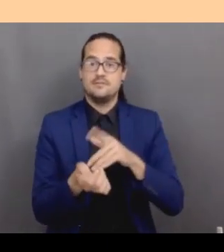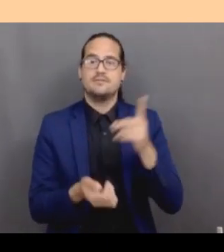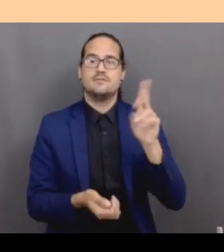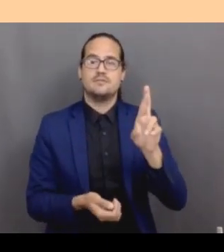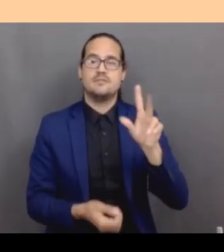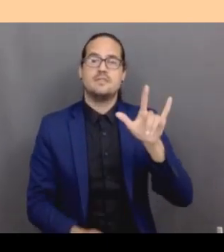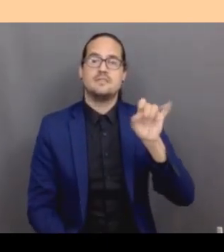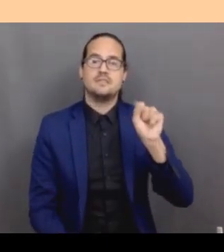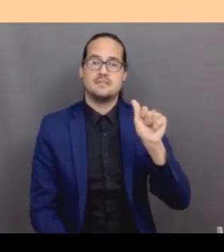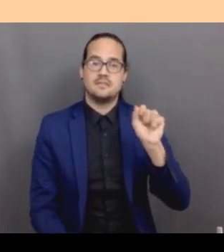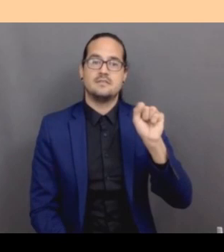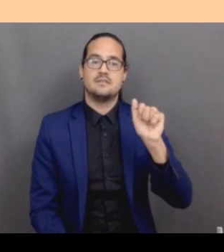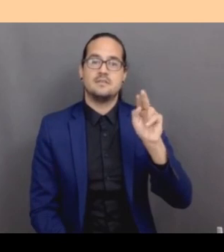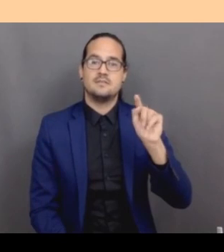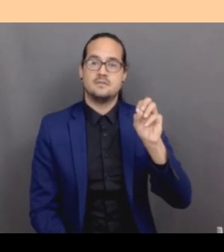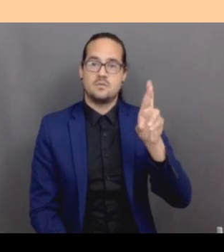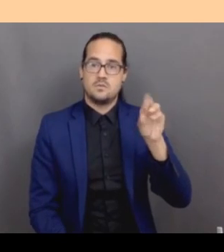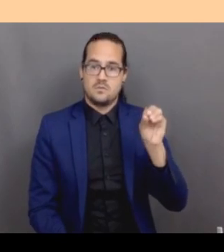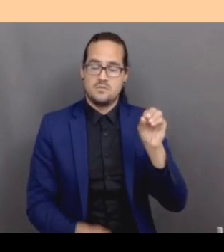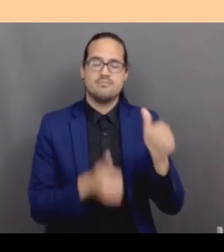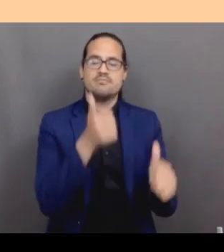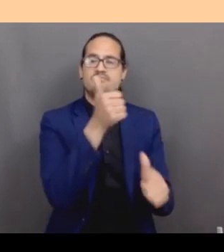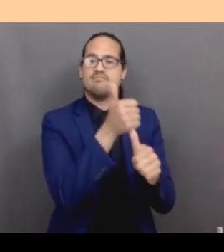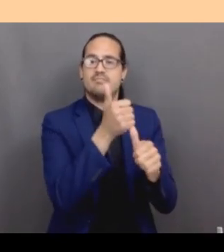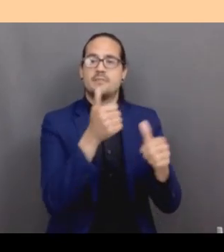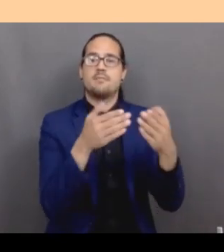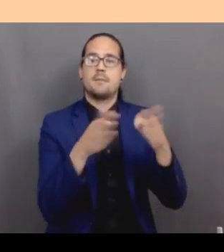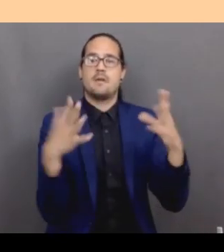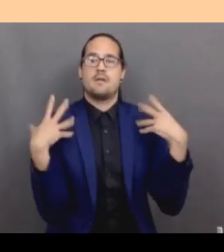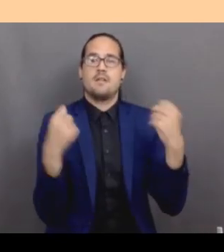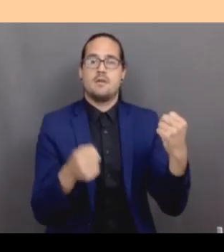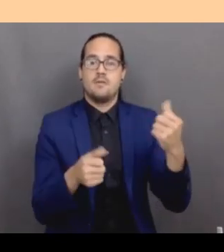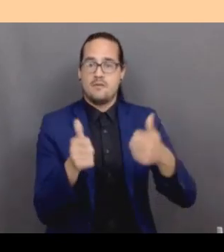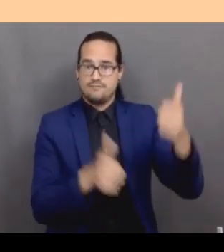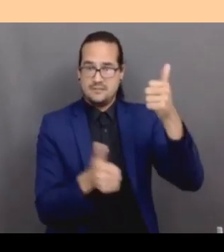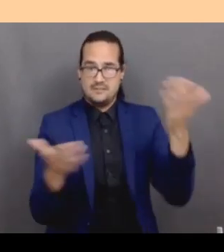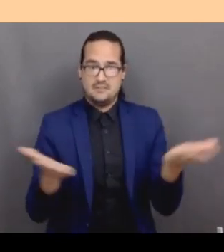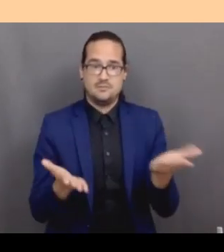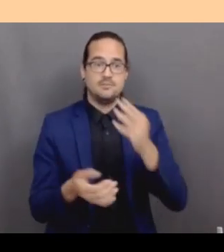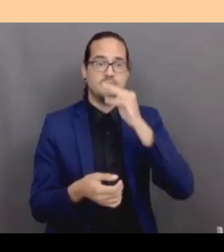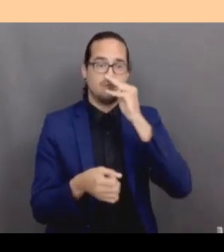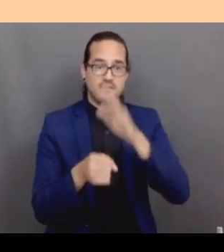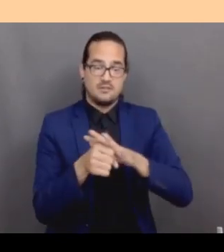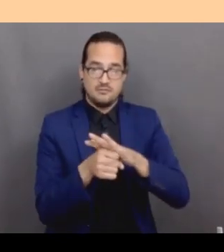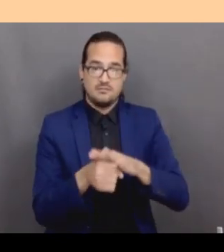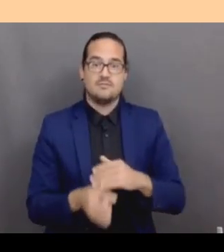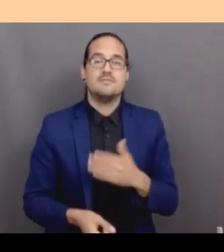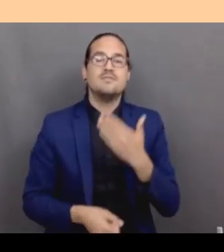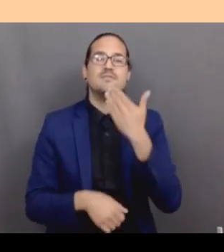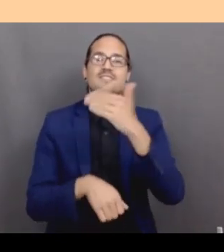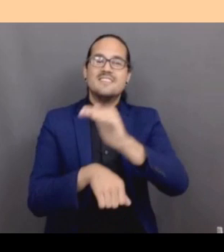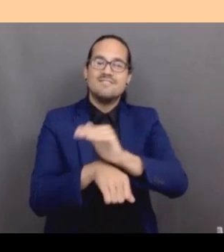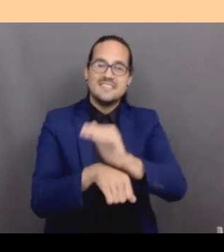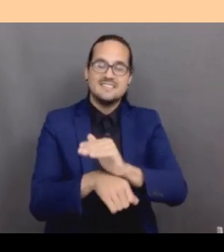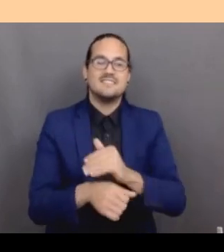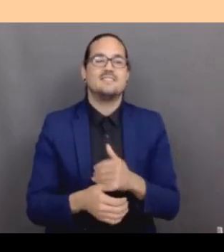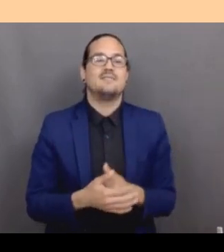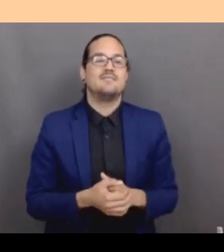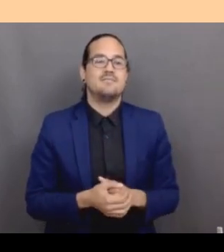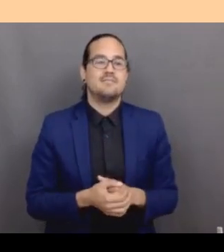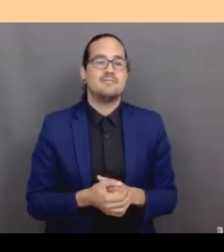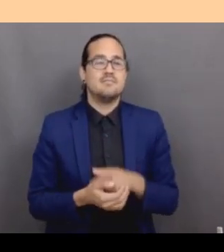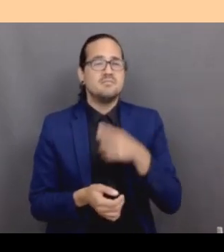joining us. Of course. Good evening. So, Dr. Lisa, I'm wondering if you could start us off by giving us a brief update